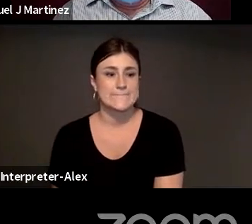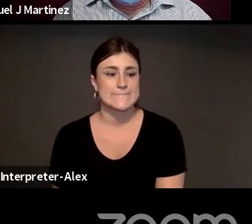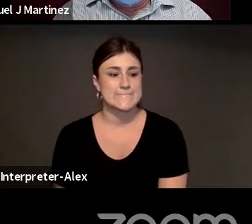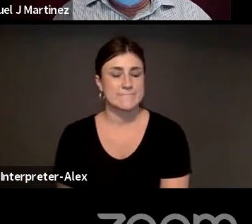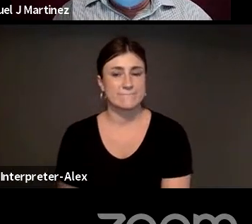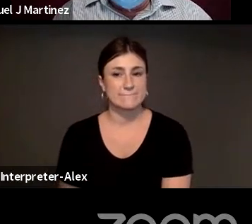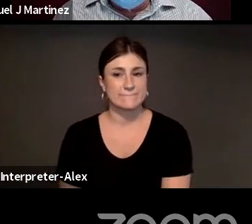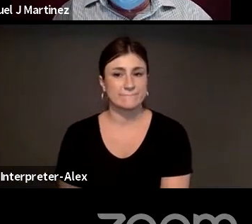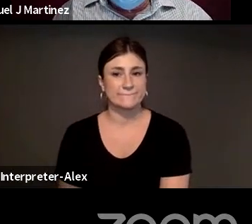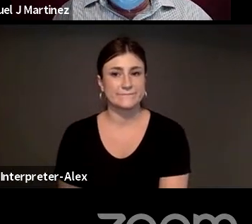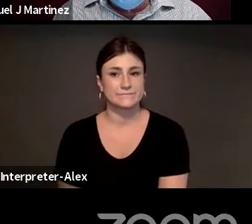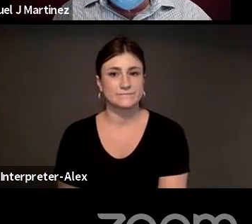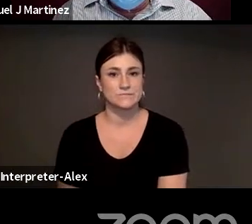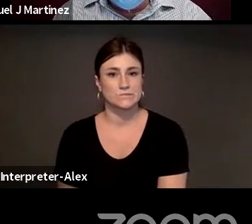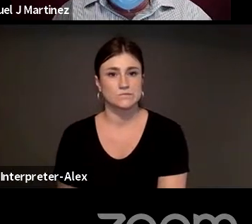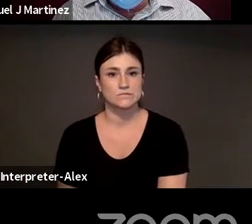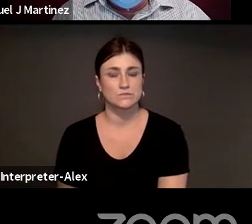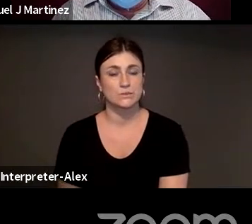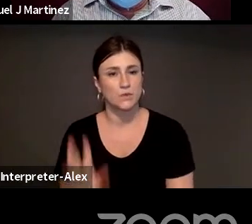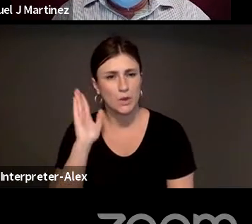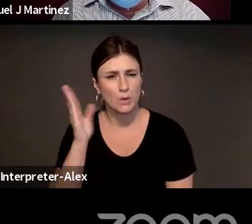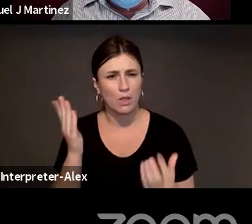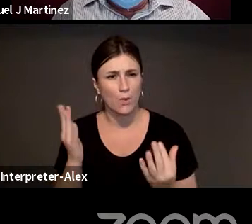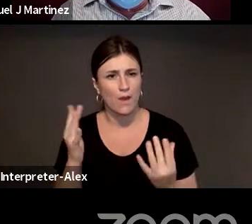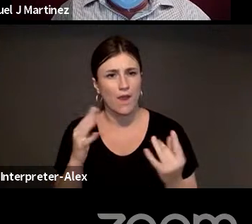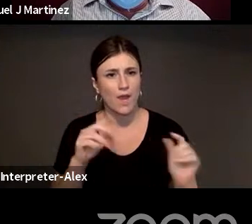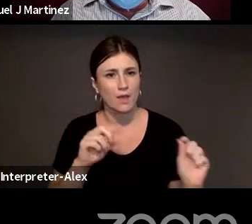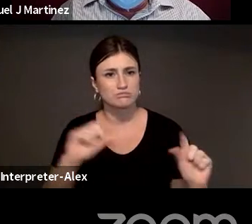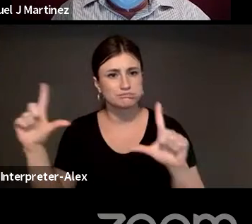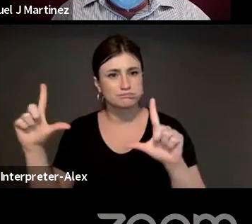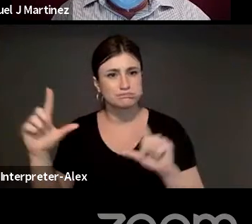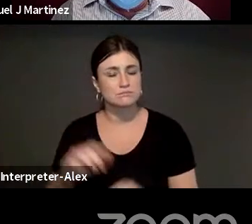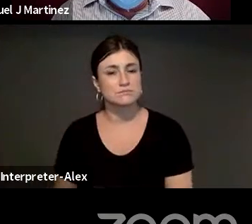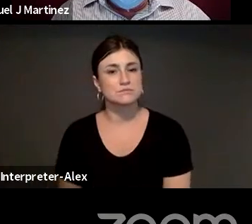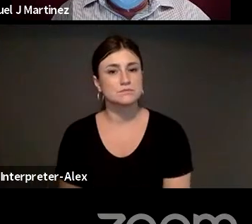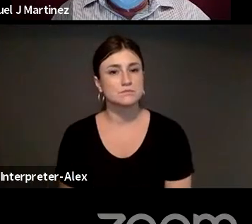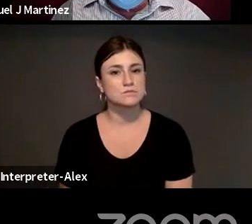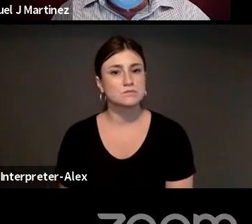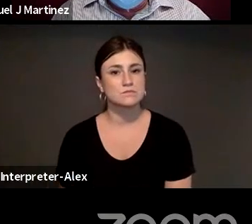And we'll give a minute to get that up on the screen.